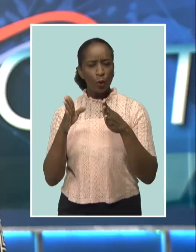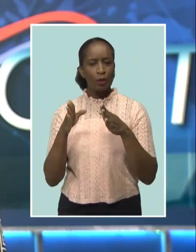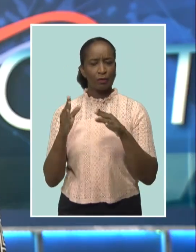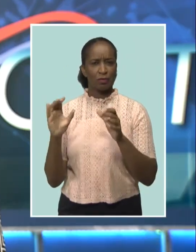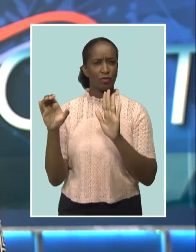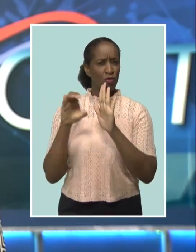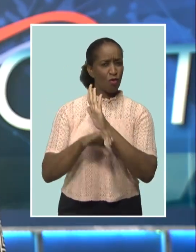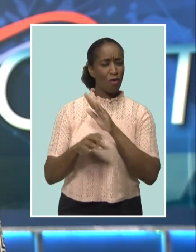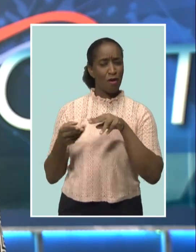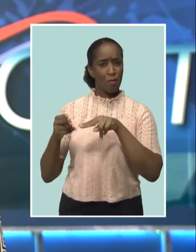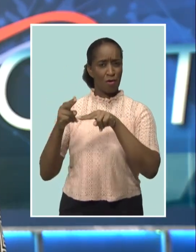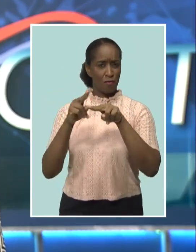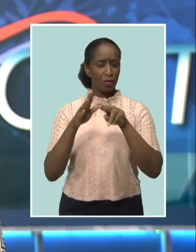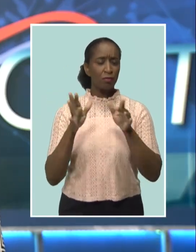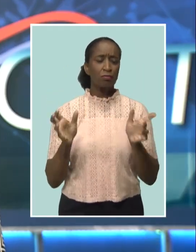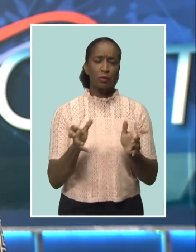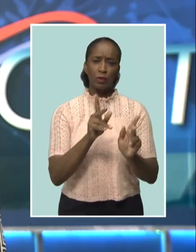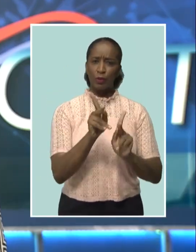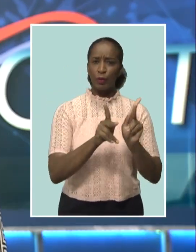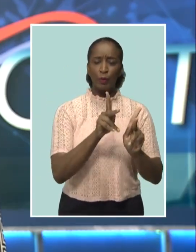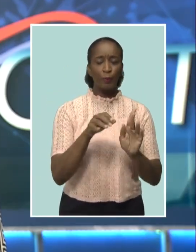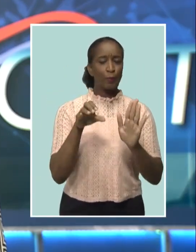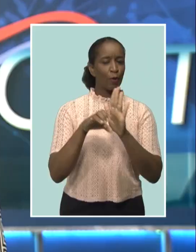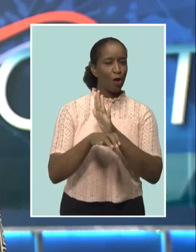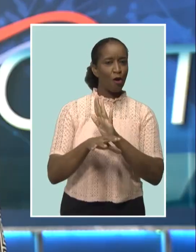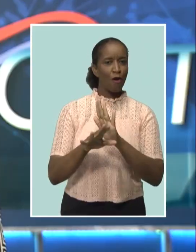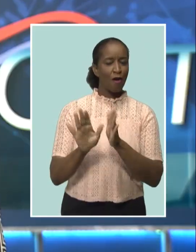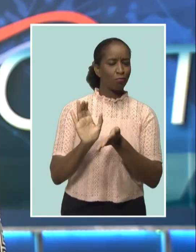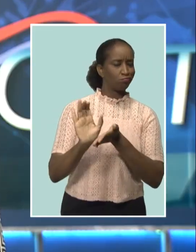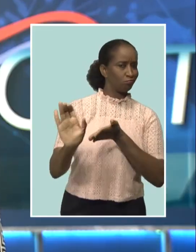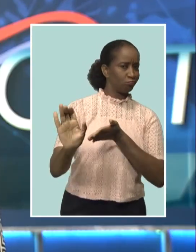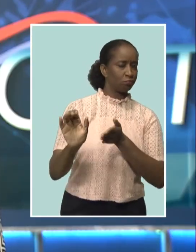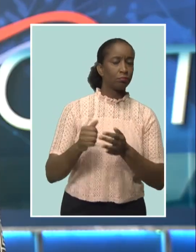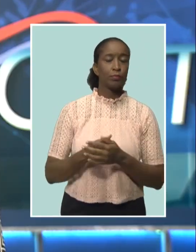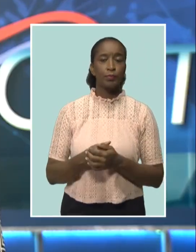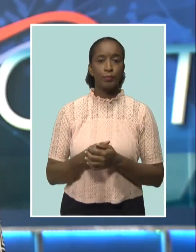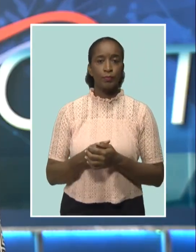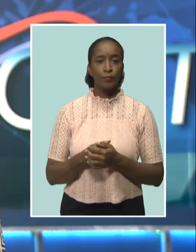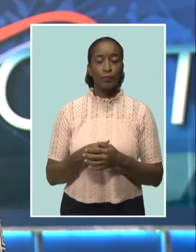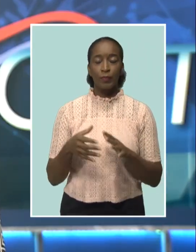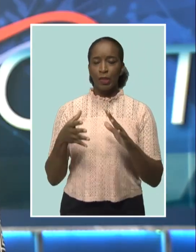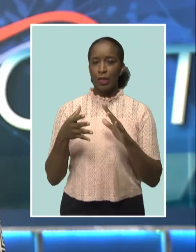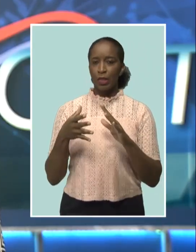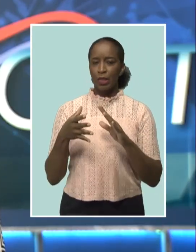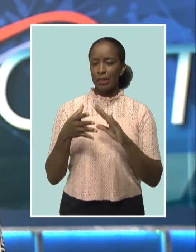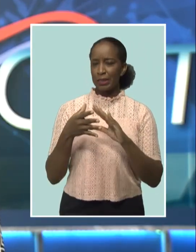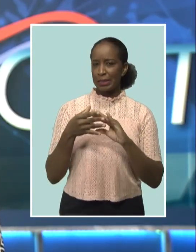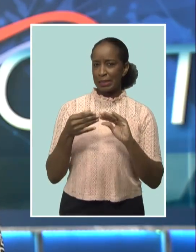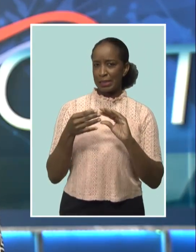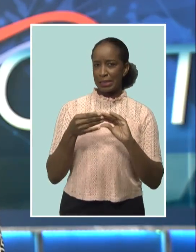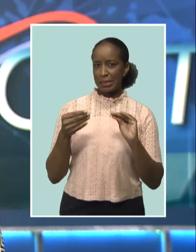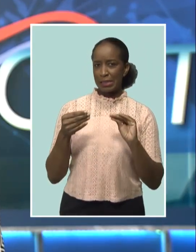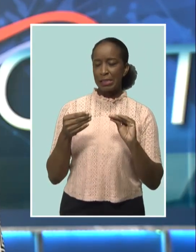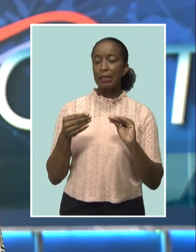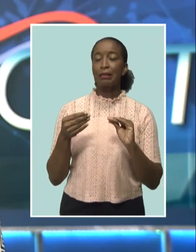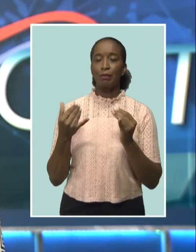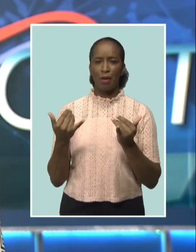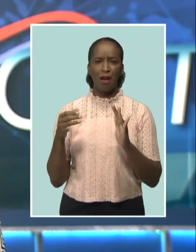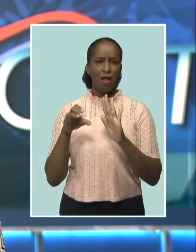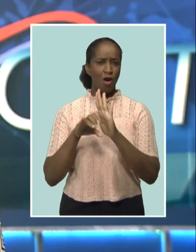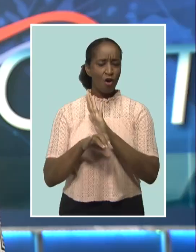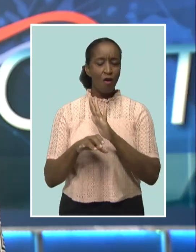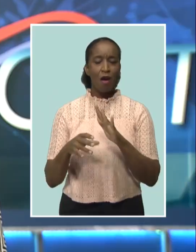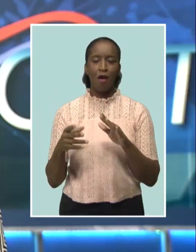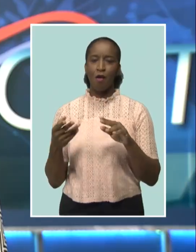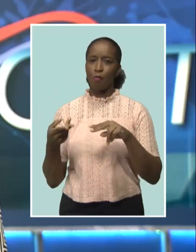to reject violence in all its forms. In his Easter message, he said he has felt the sting of rising violence with lives lost